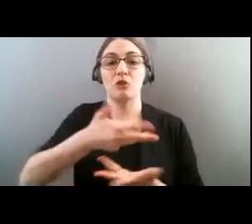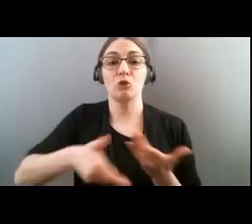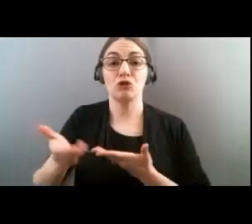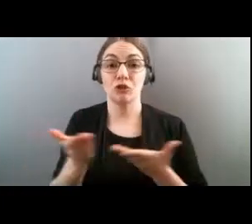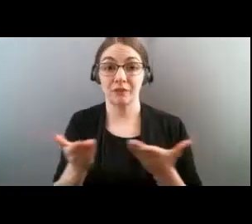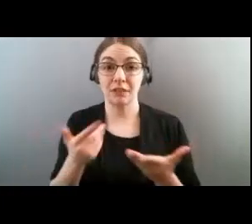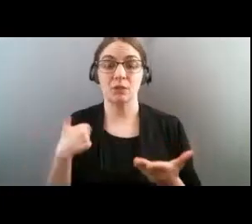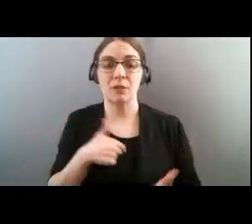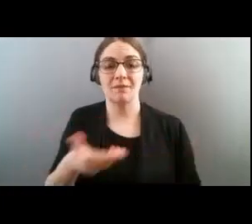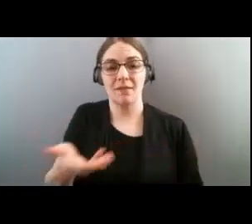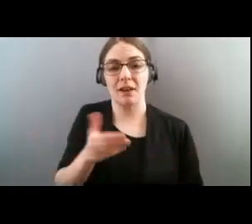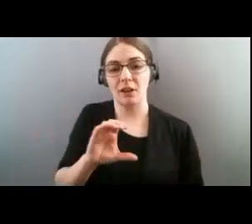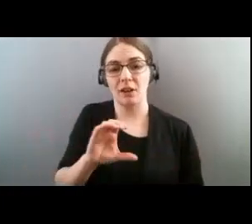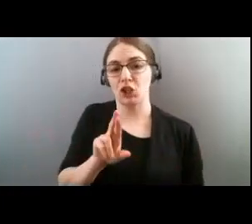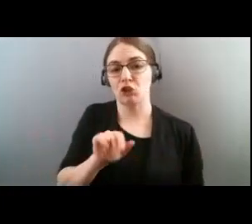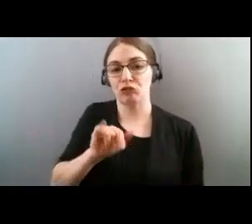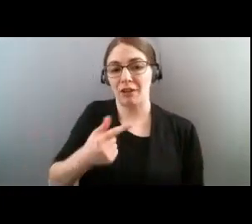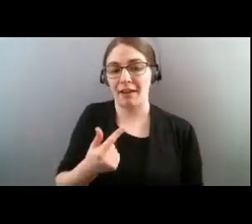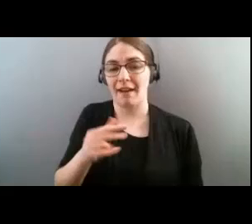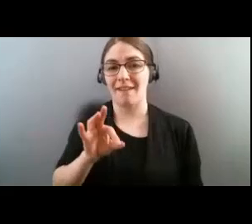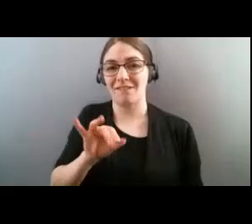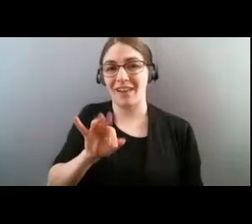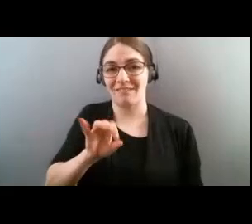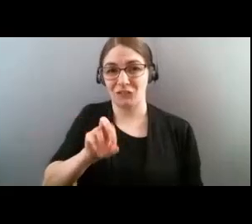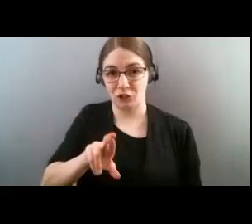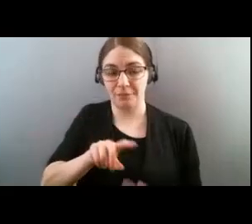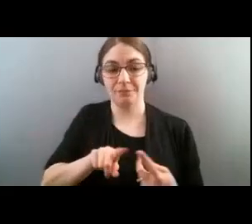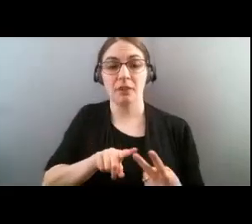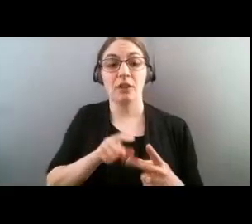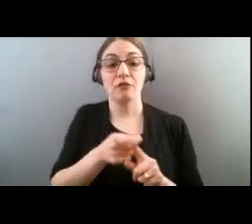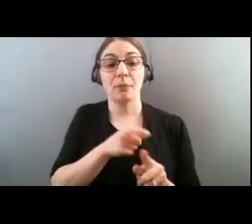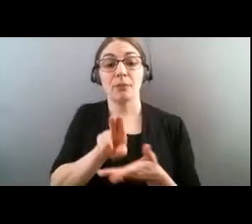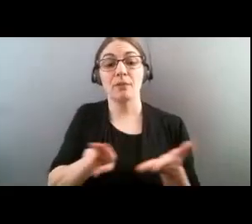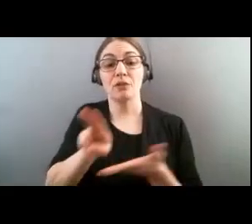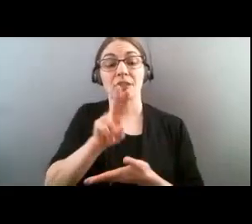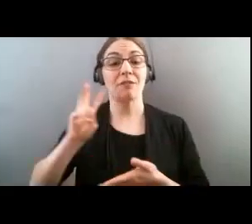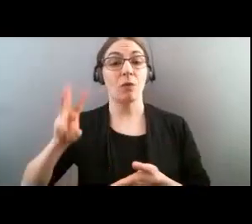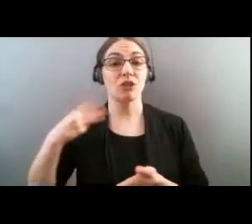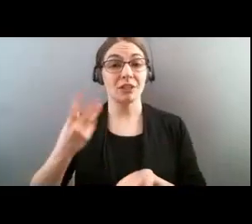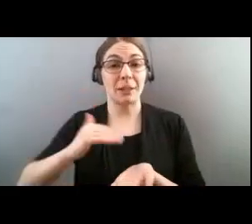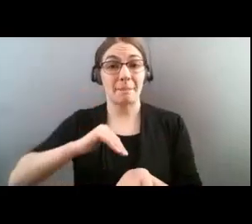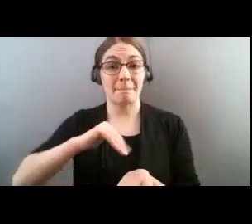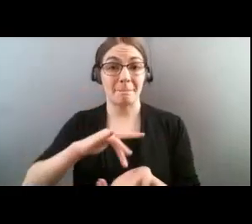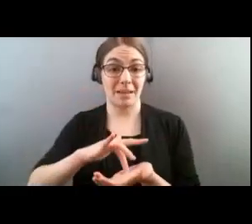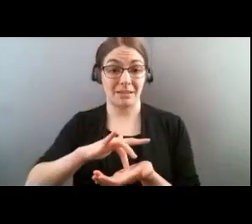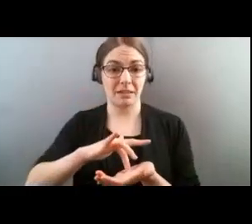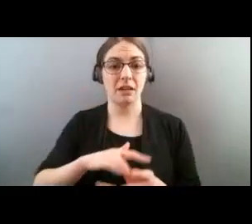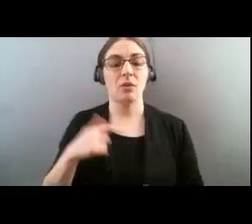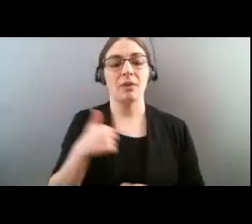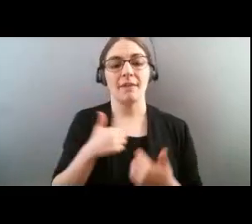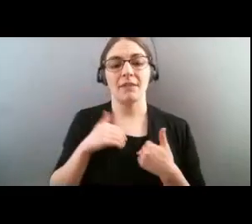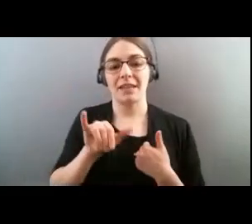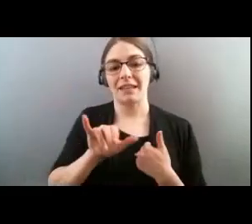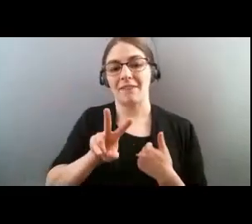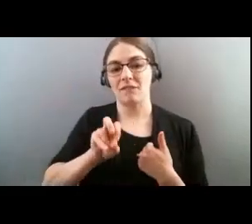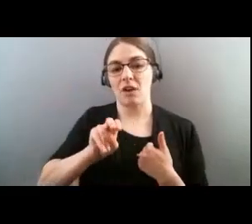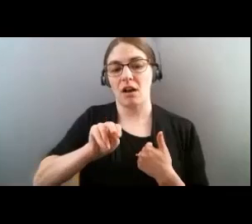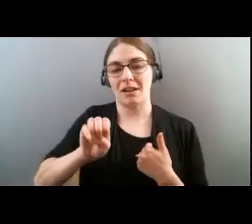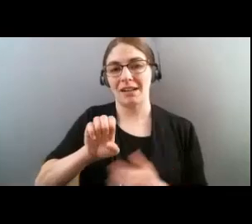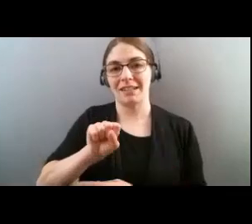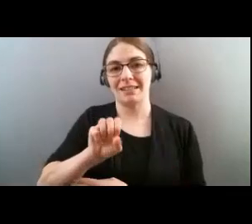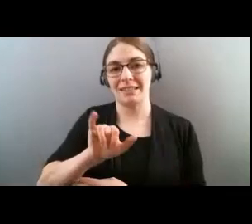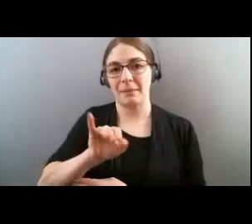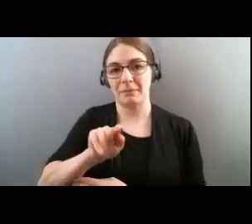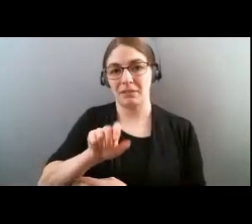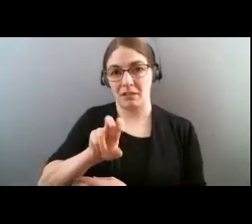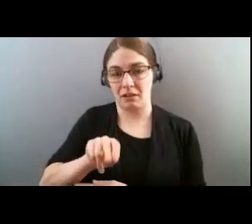Pfeiffer. We also have from the University of Washington Medicine, Yvonne Simpson, and from